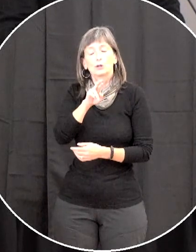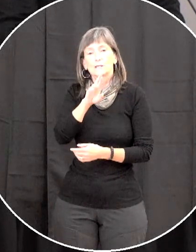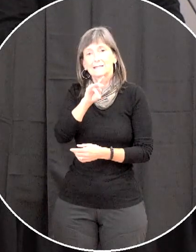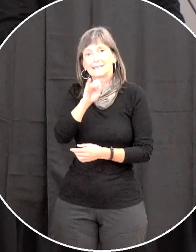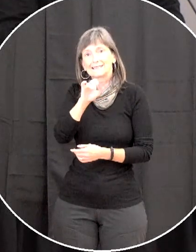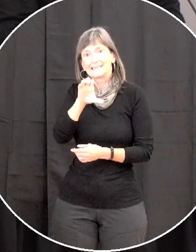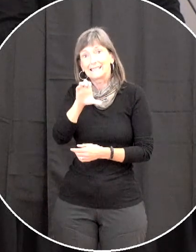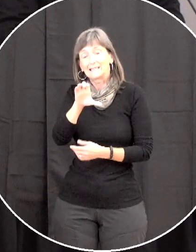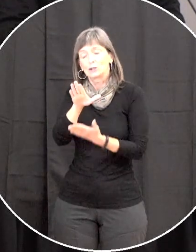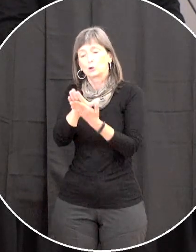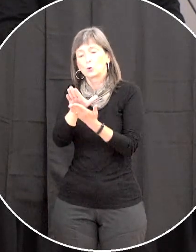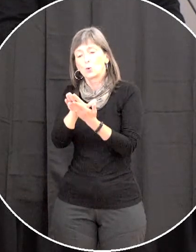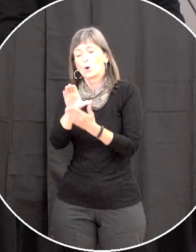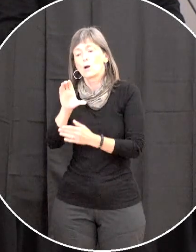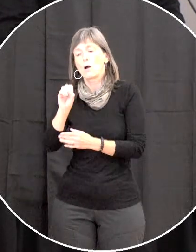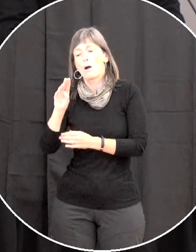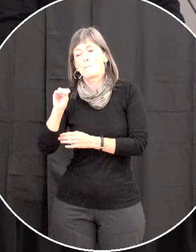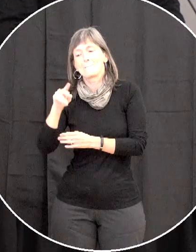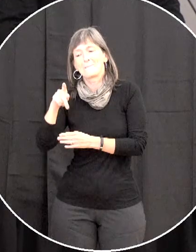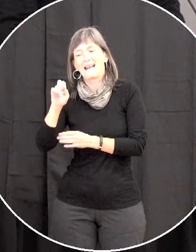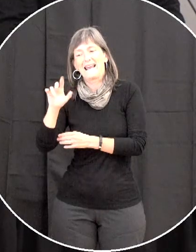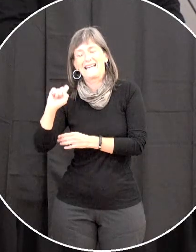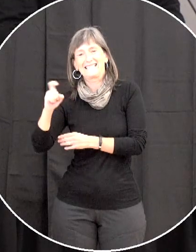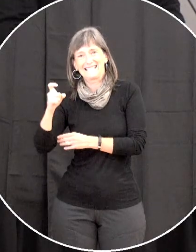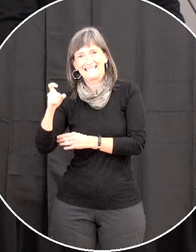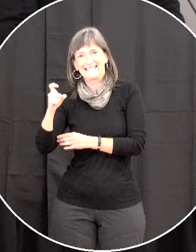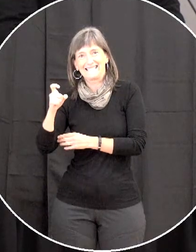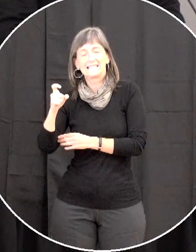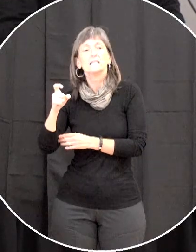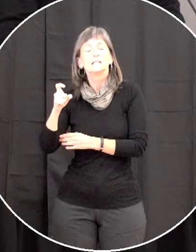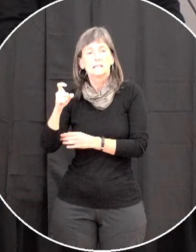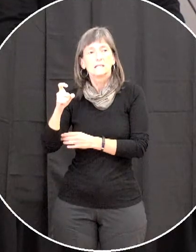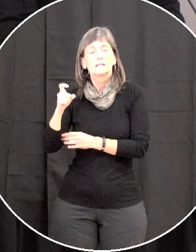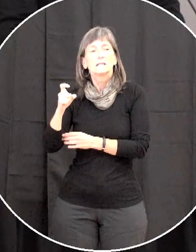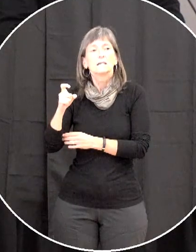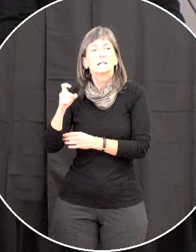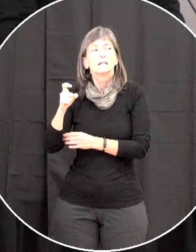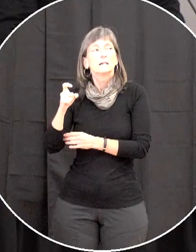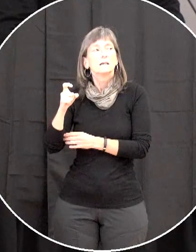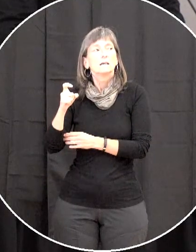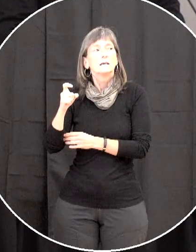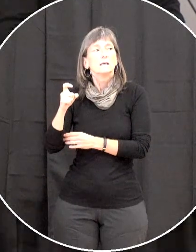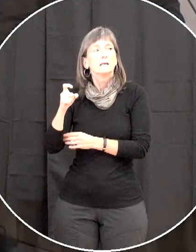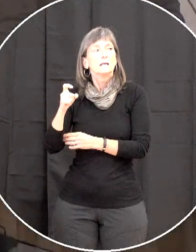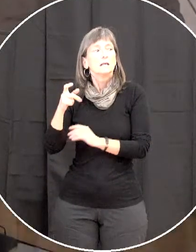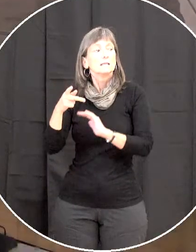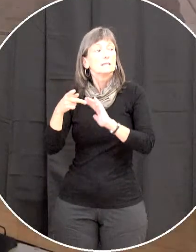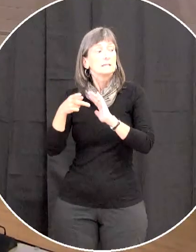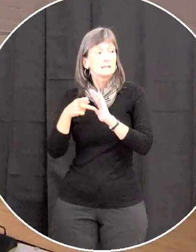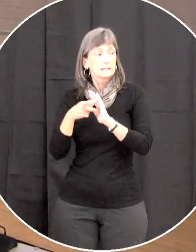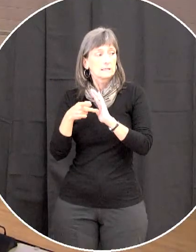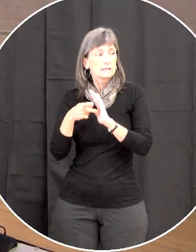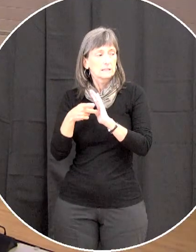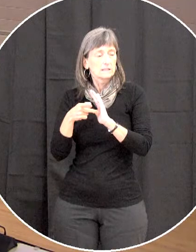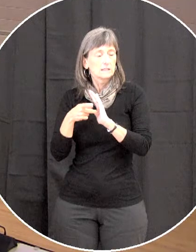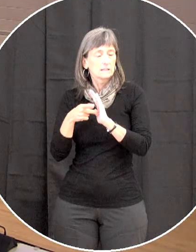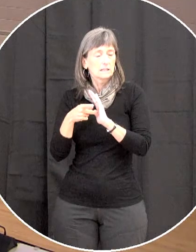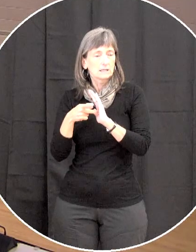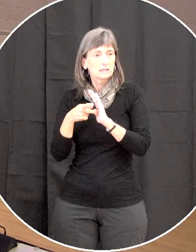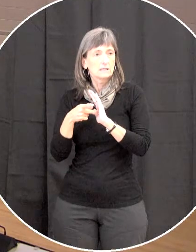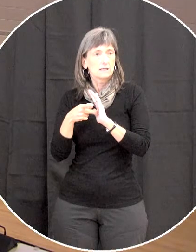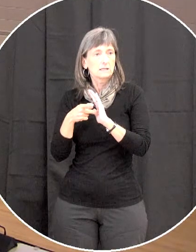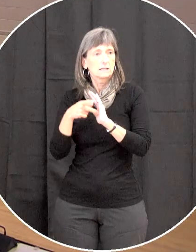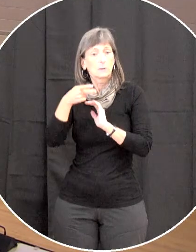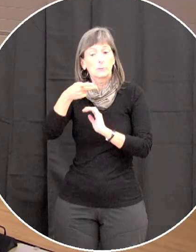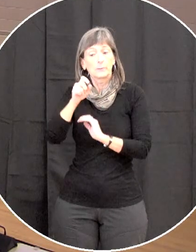School Complex, as requested and as recommended by the Finance and Operations Committee. So moved. Can I get a seconder where